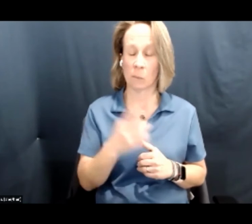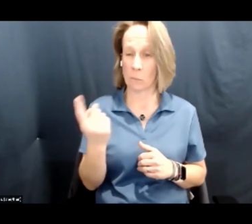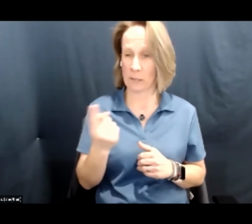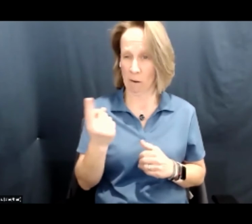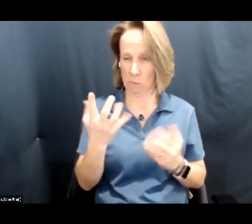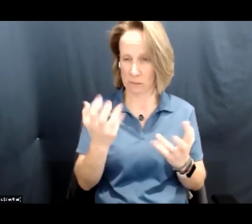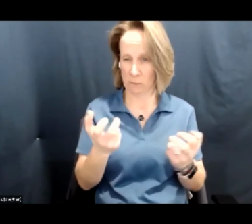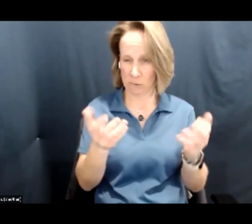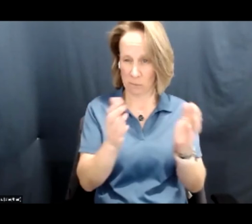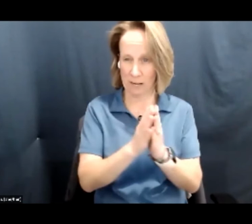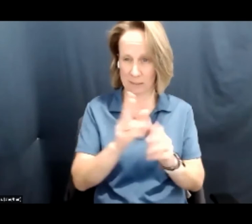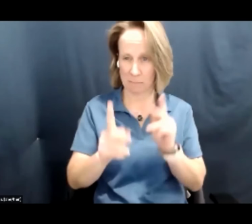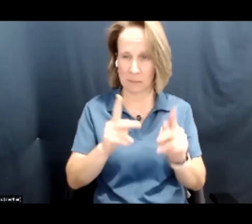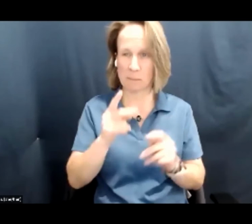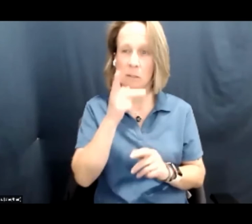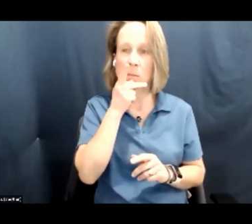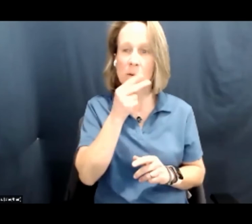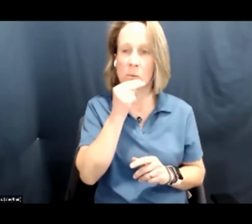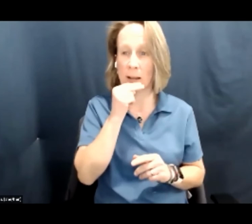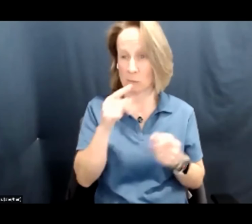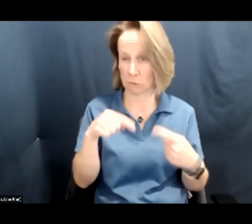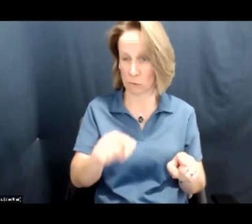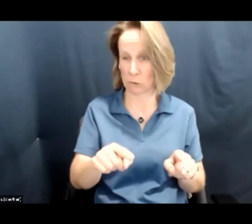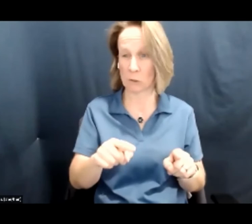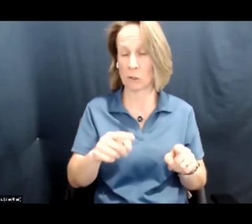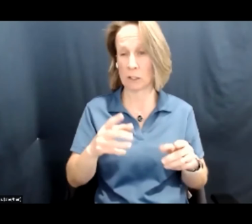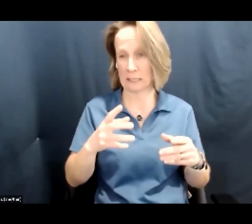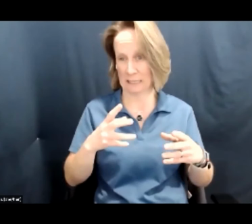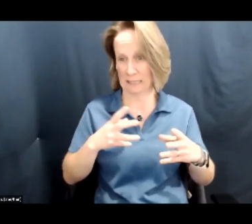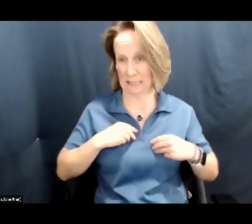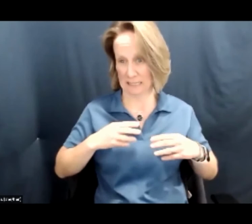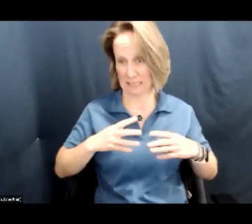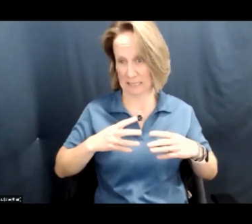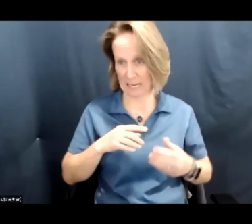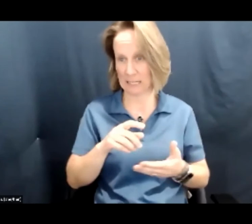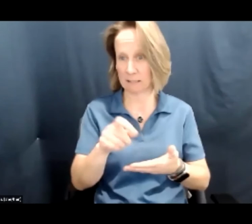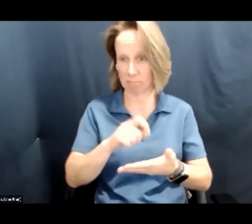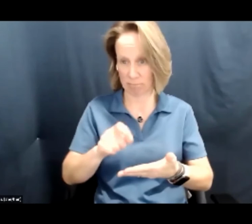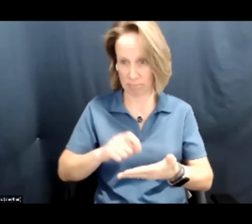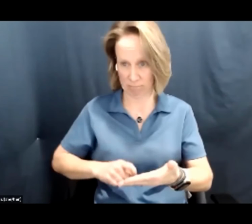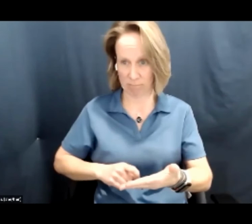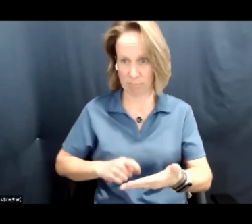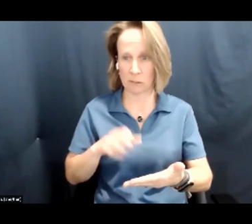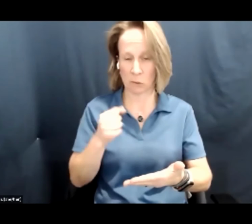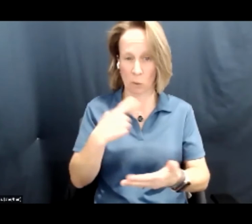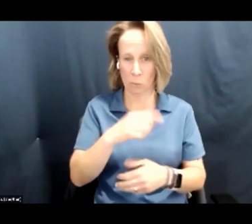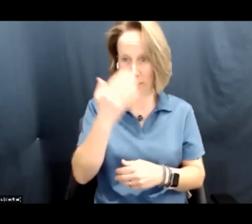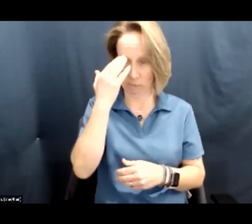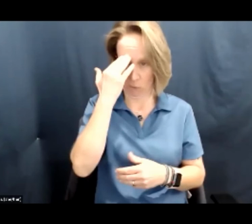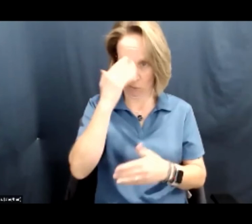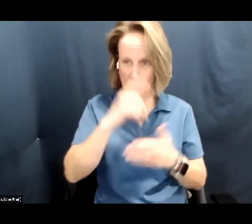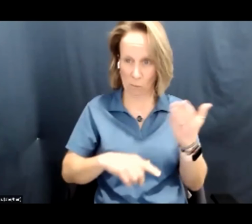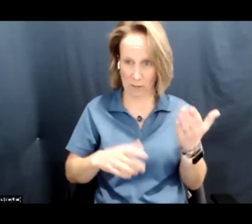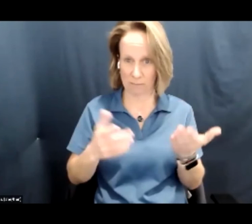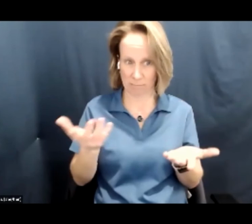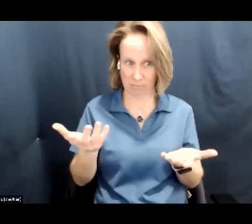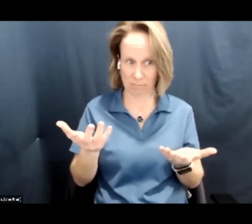intake, because that way we will know what someone's pronouns are.